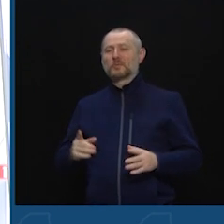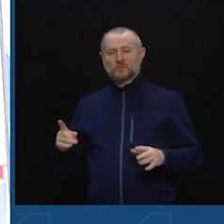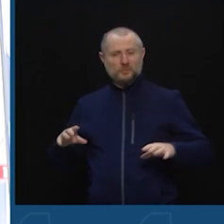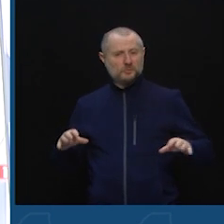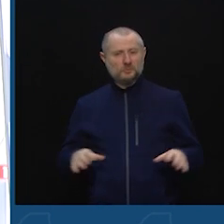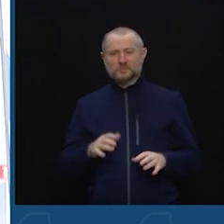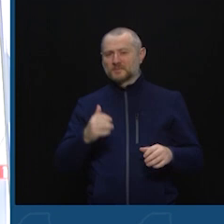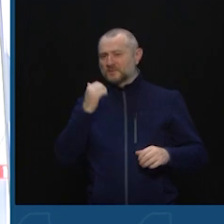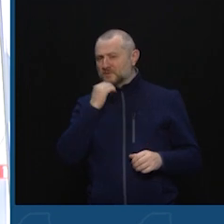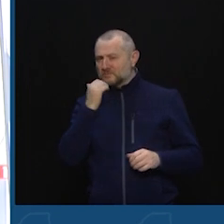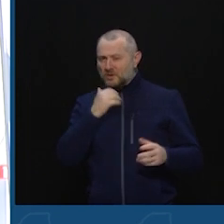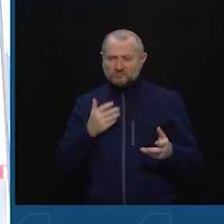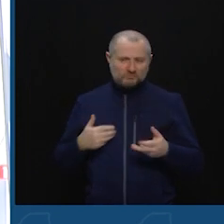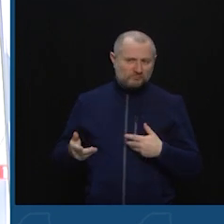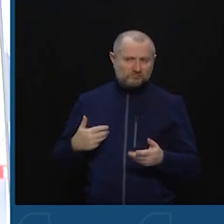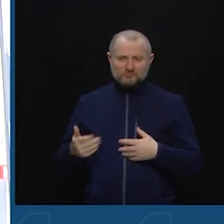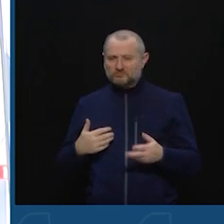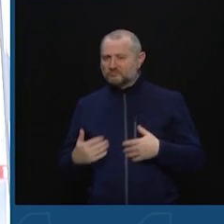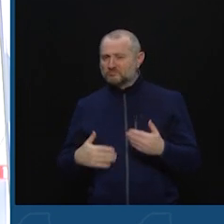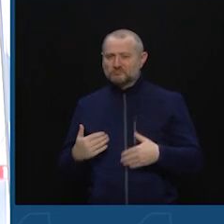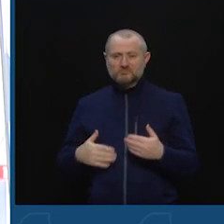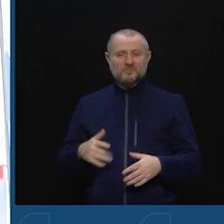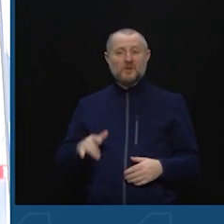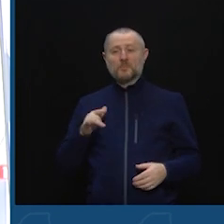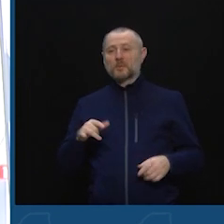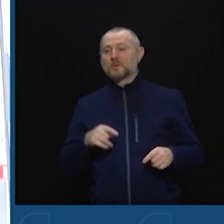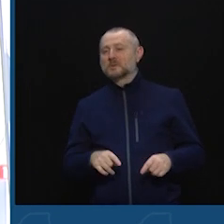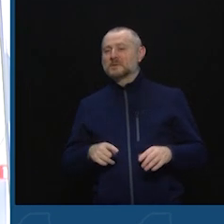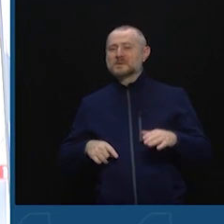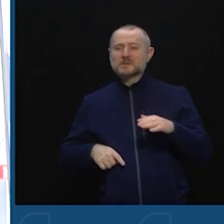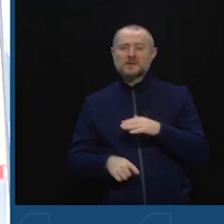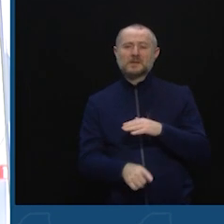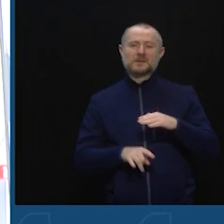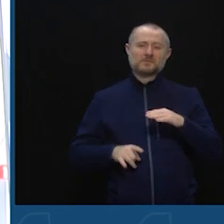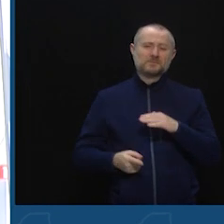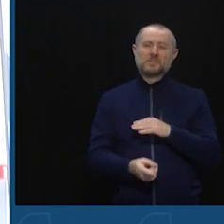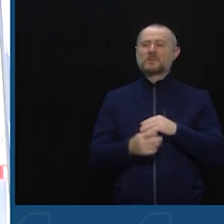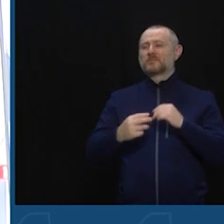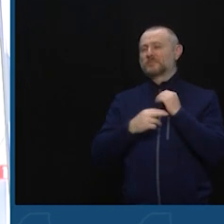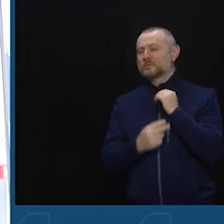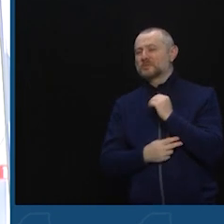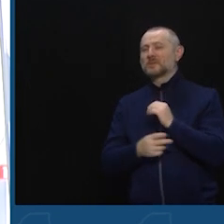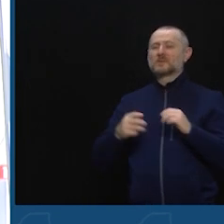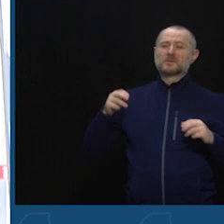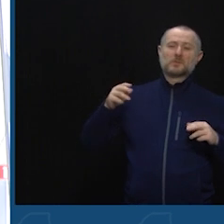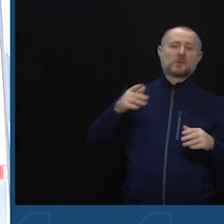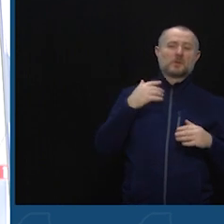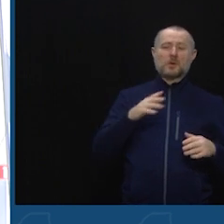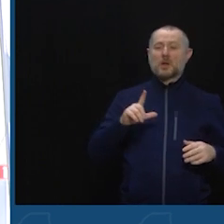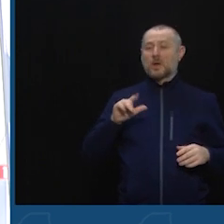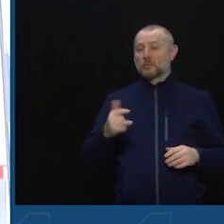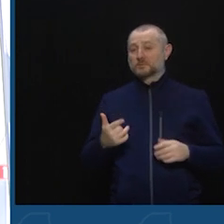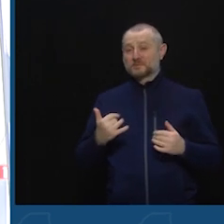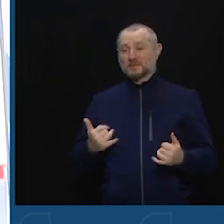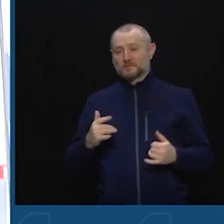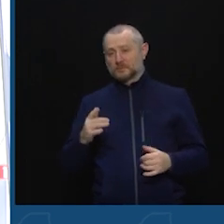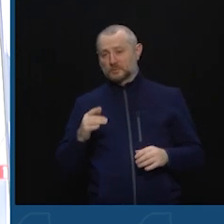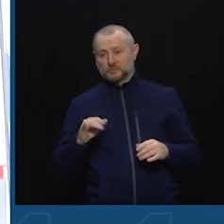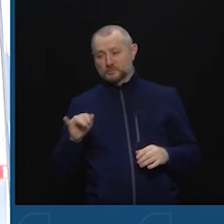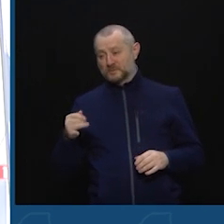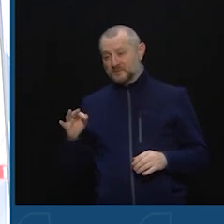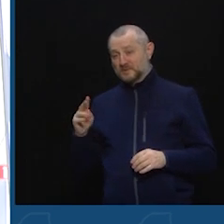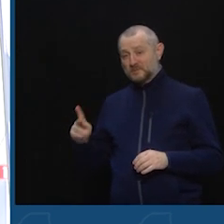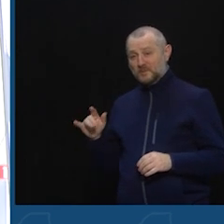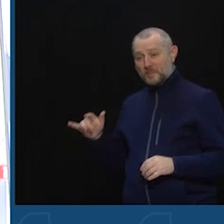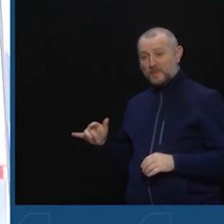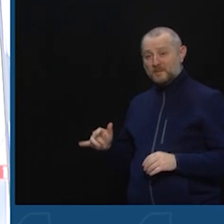day. They do these airports, they do tunnels, they do bridges. And I know we're talking about LaGuardia, we're talking about JFK. It's $30 billion